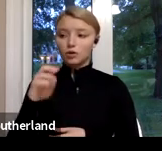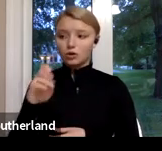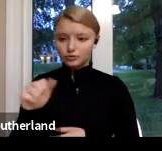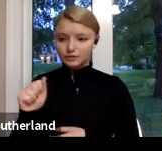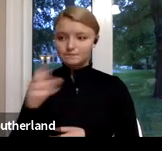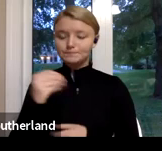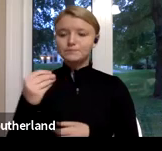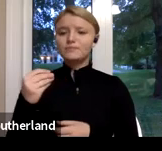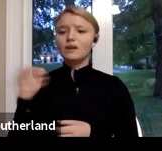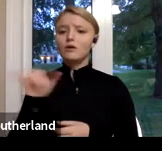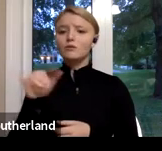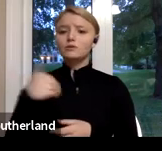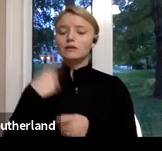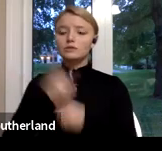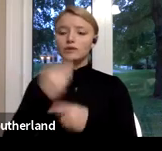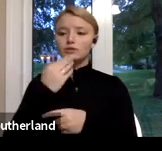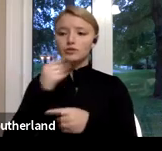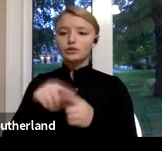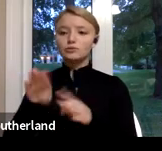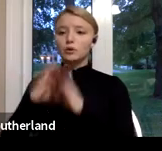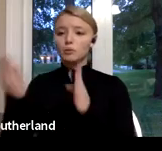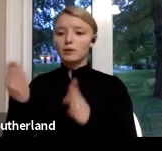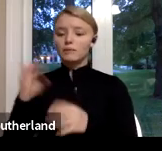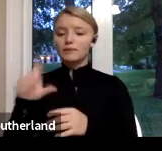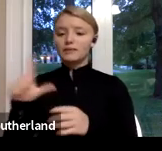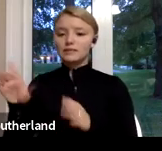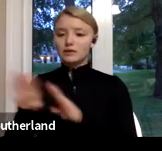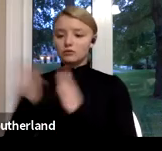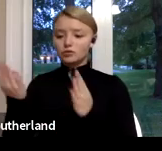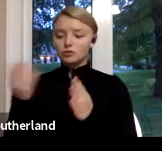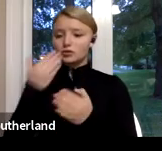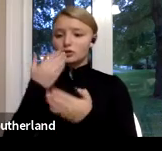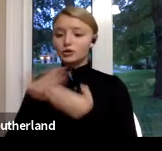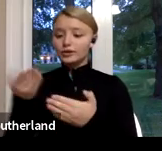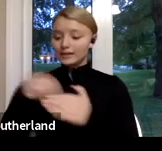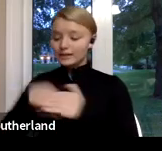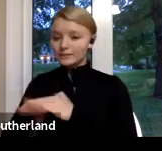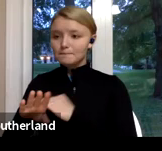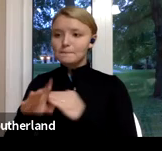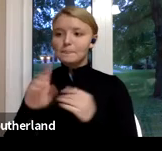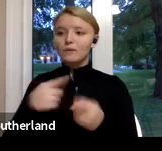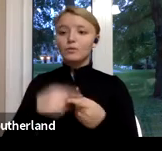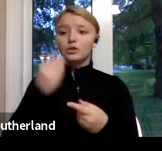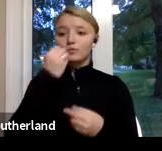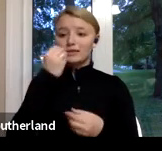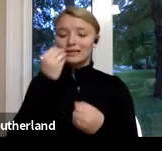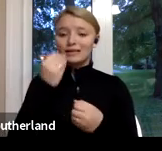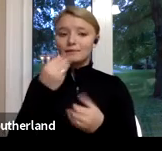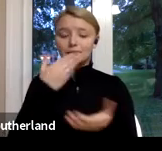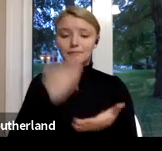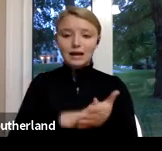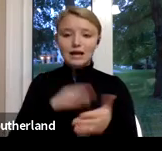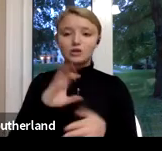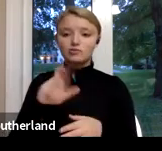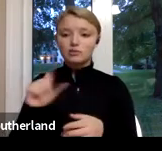up the cell door so the good things get in. When you eat poorly, your cells get junked up. That lipid layer